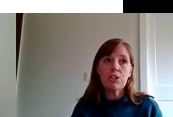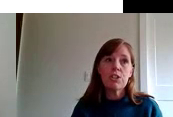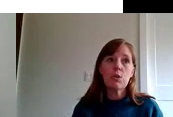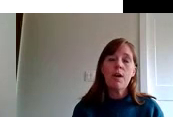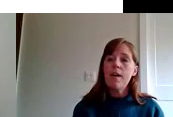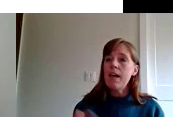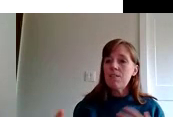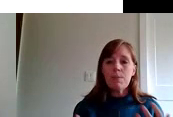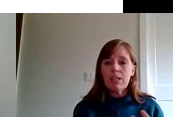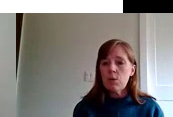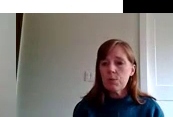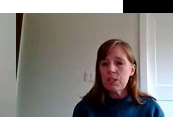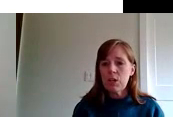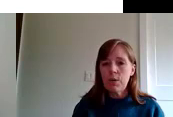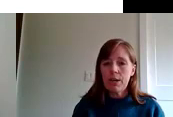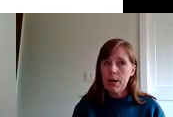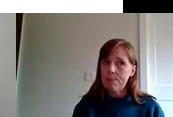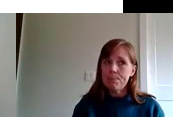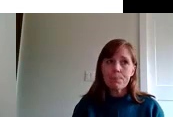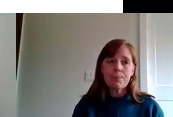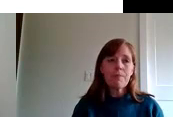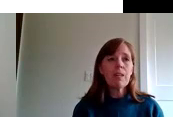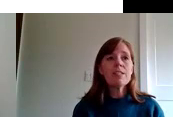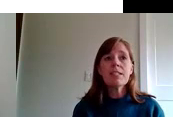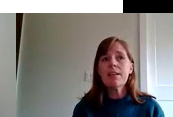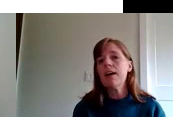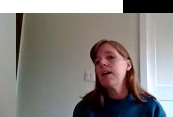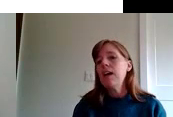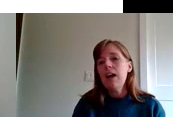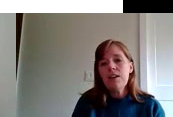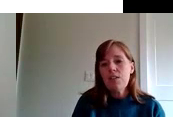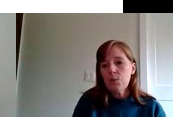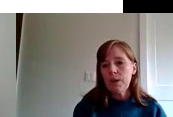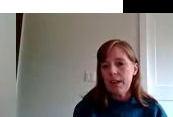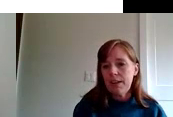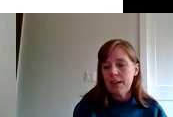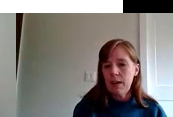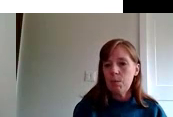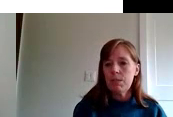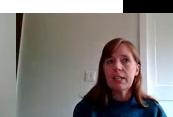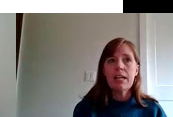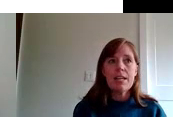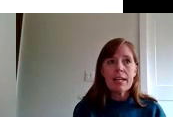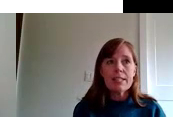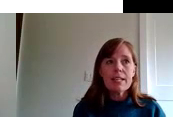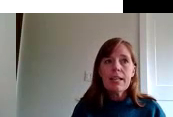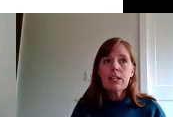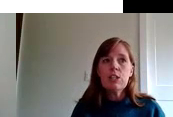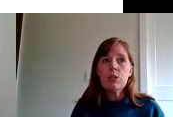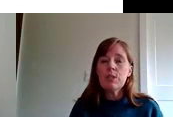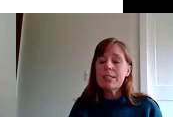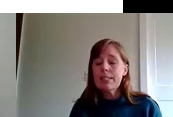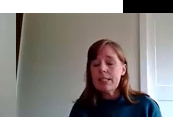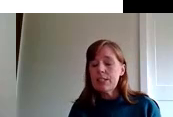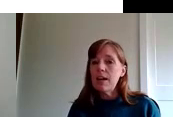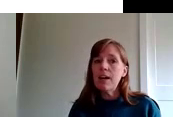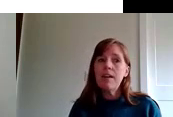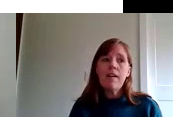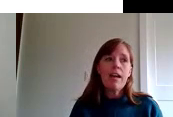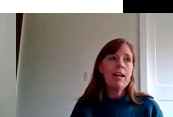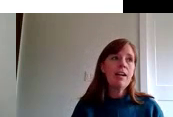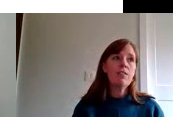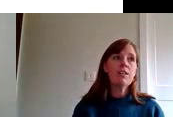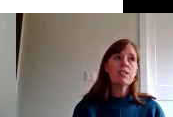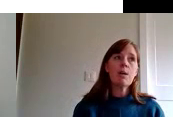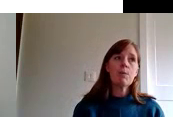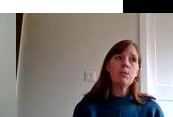with the teachers, so everybody knows what's going on. Seesaw, another way to connect is using